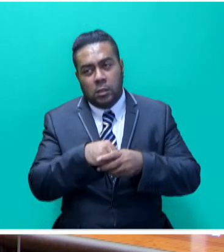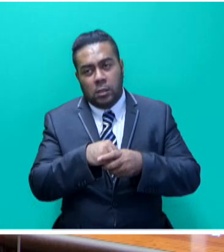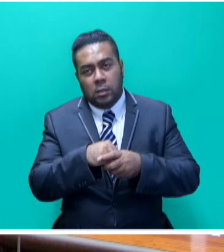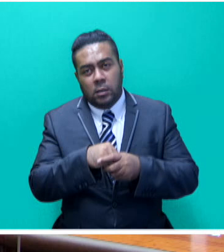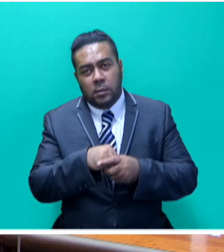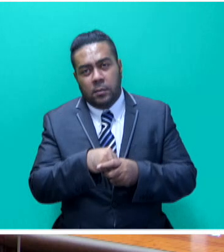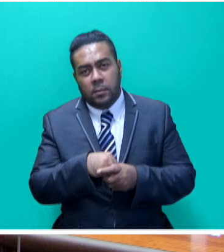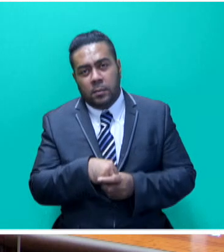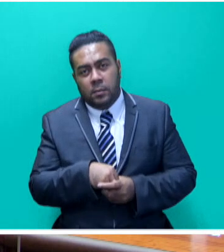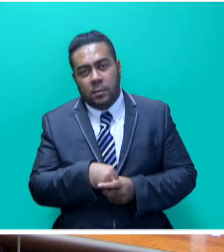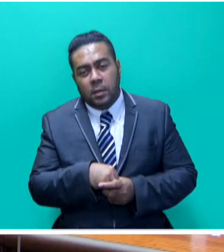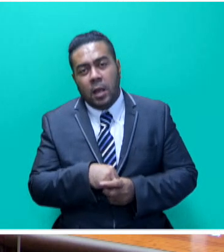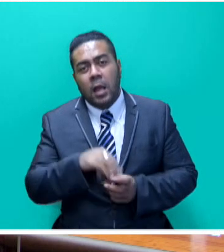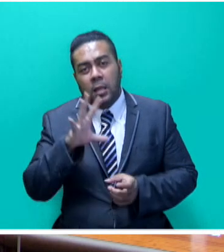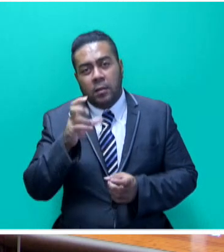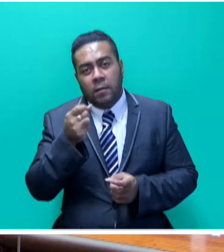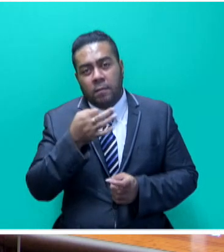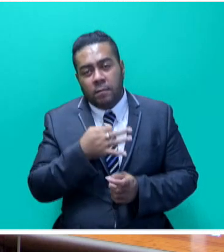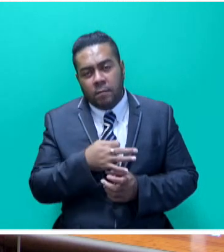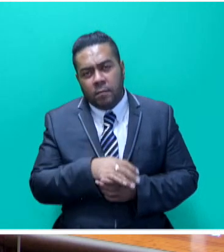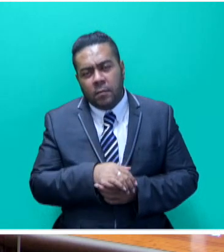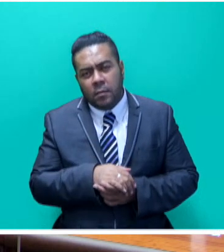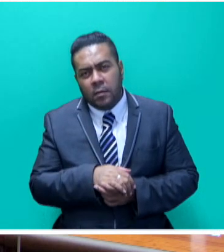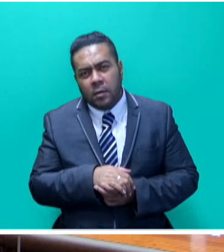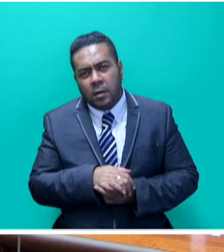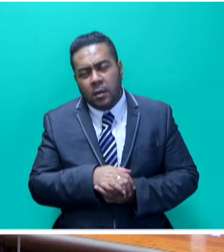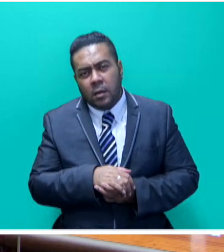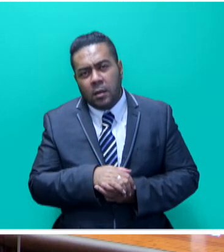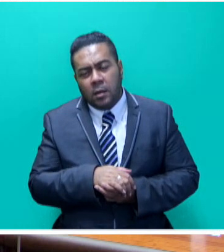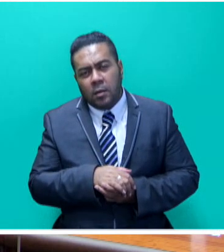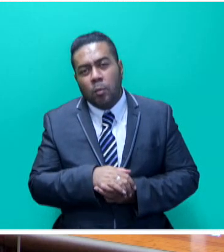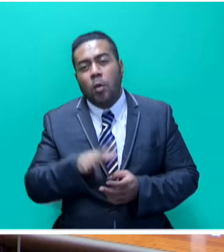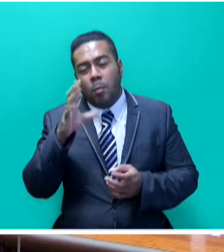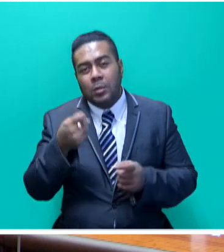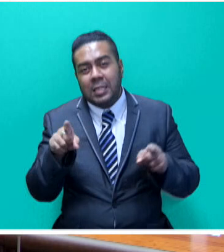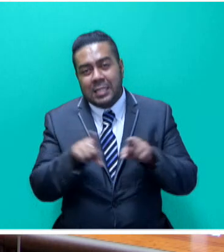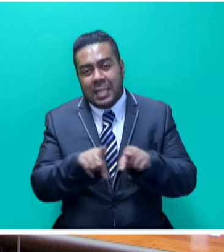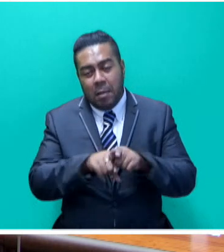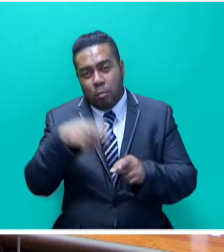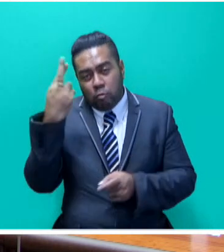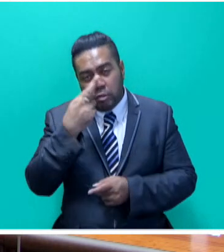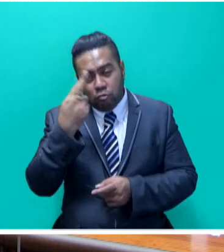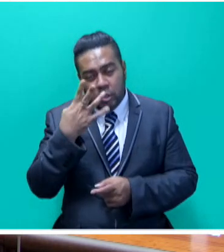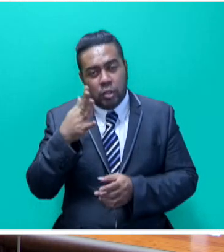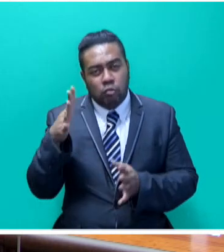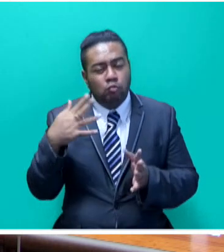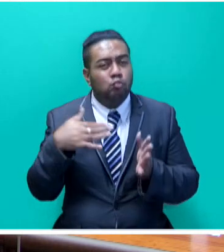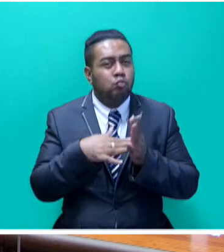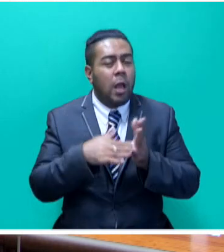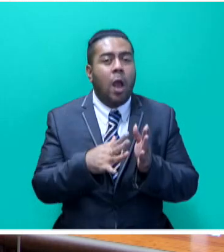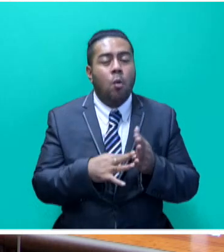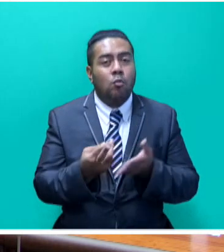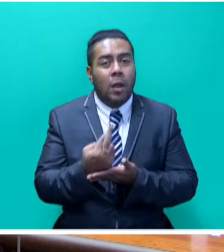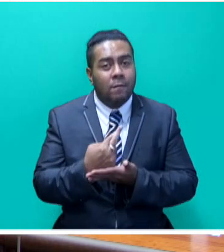economies and its people. Despite living through the same pandemic with almost the same restrictions, our recovery remains